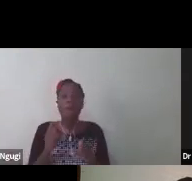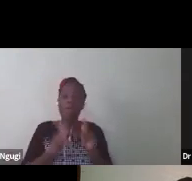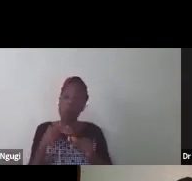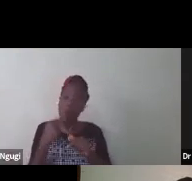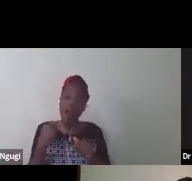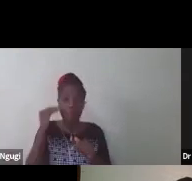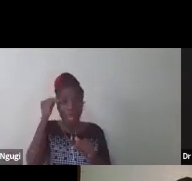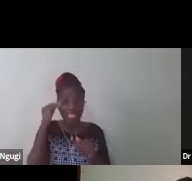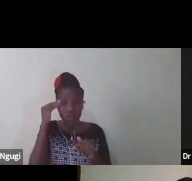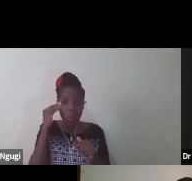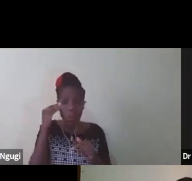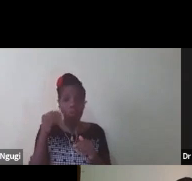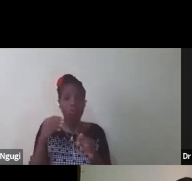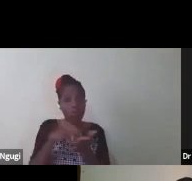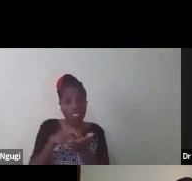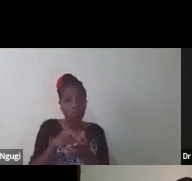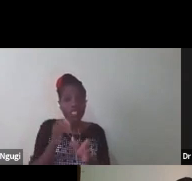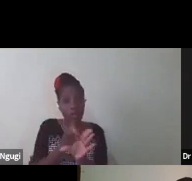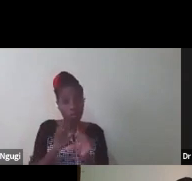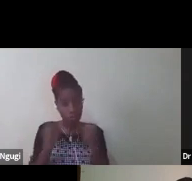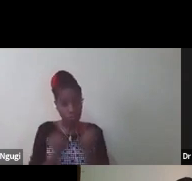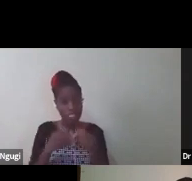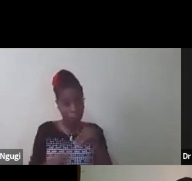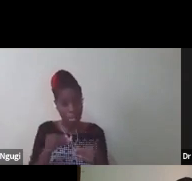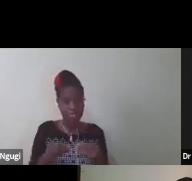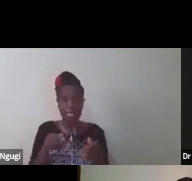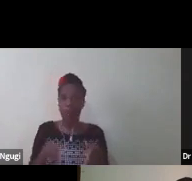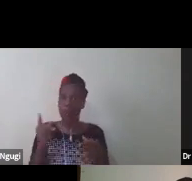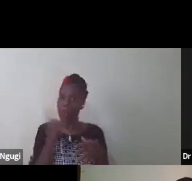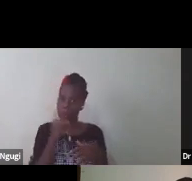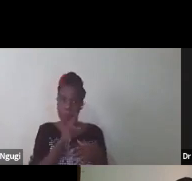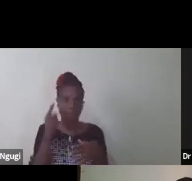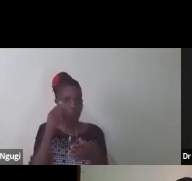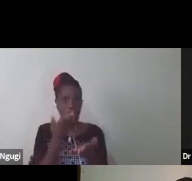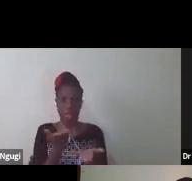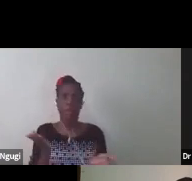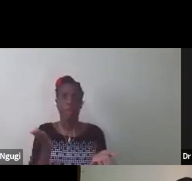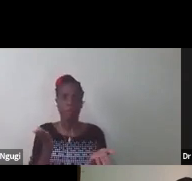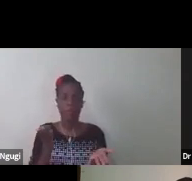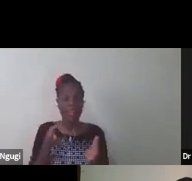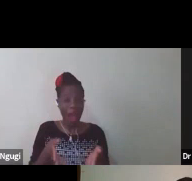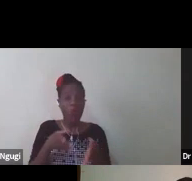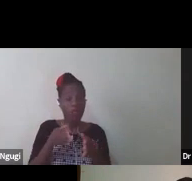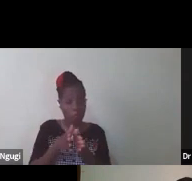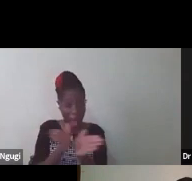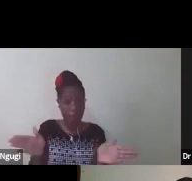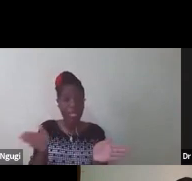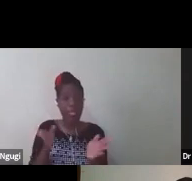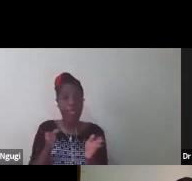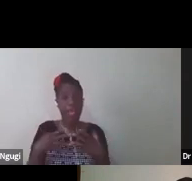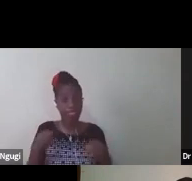and psychosocial disability, especially as we are implementing these public health interventions. They get more